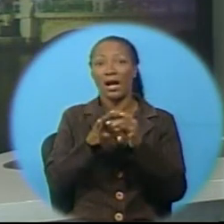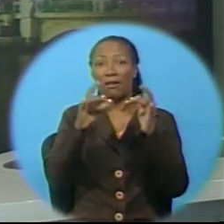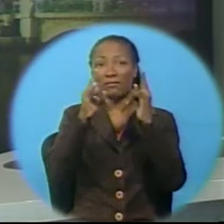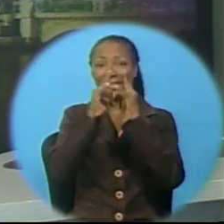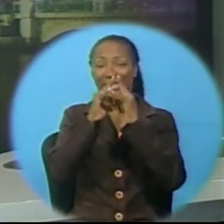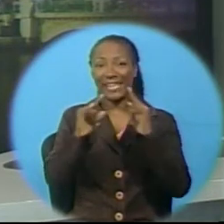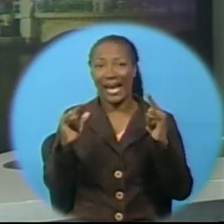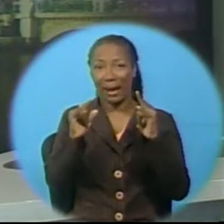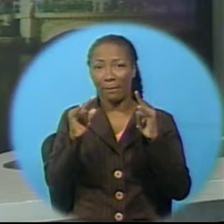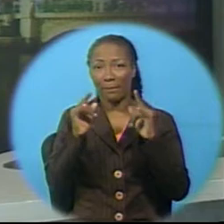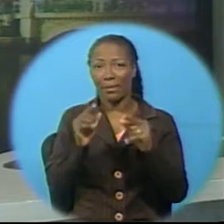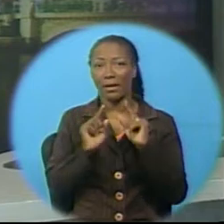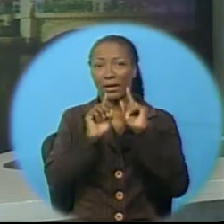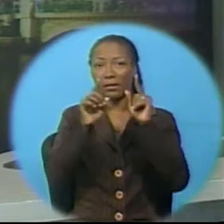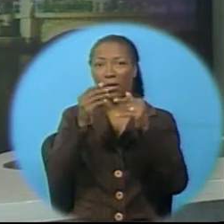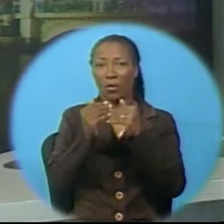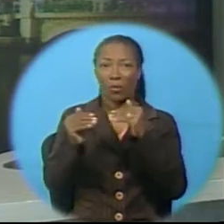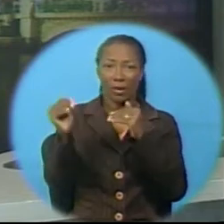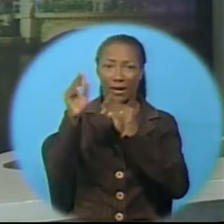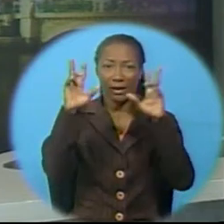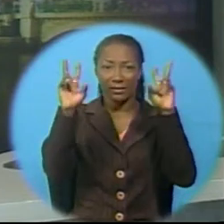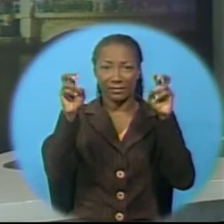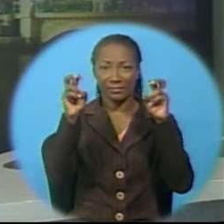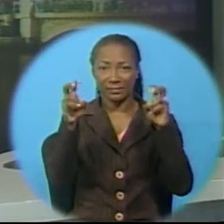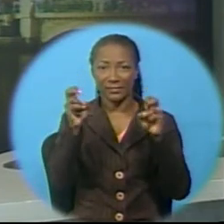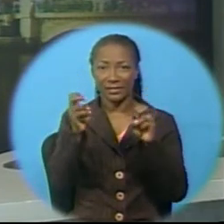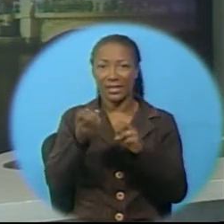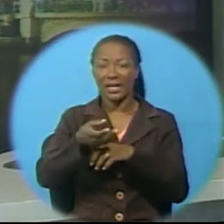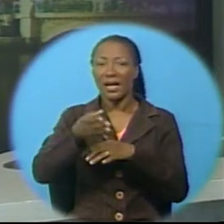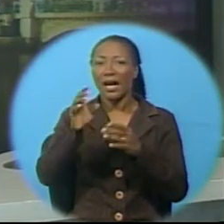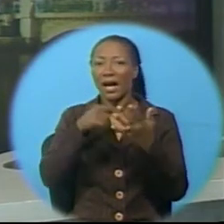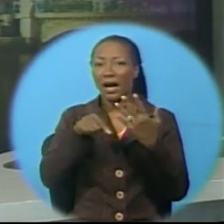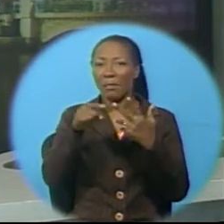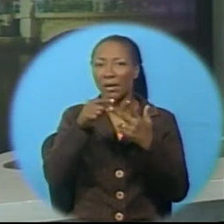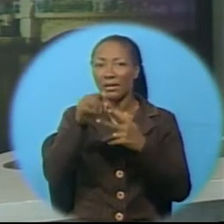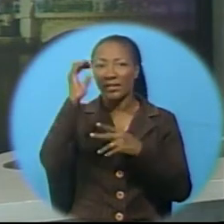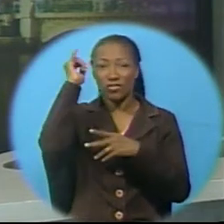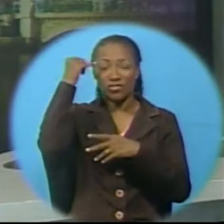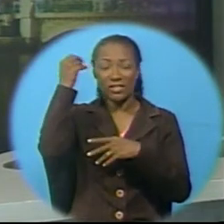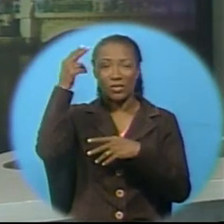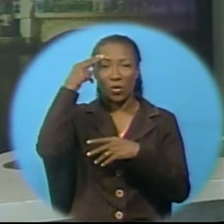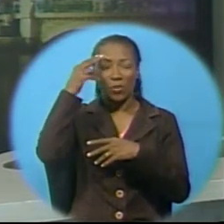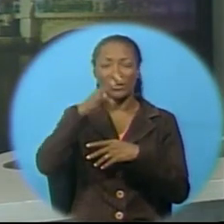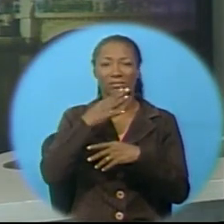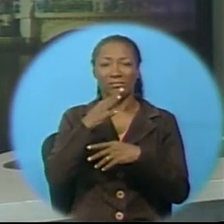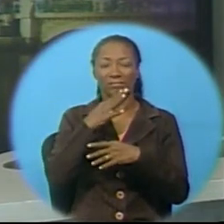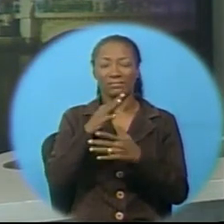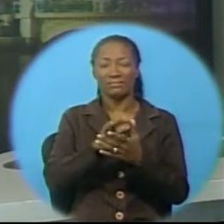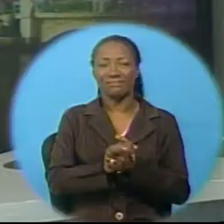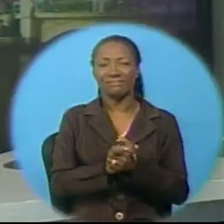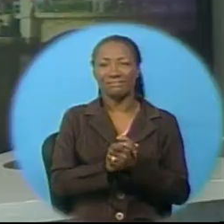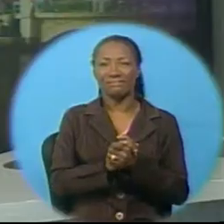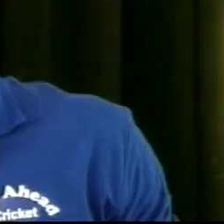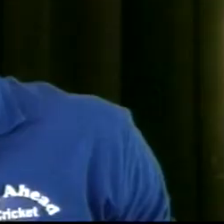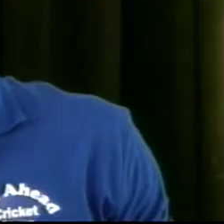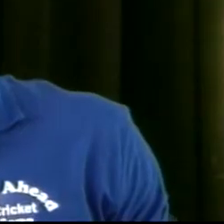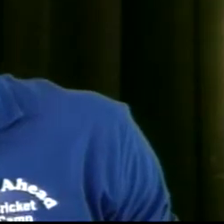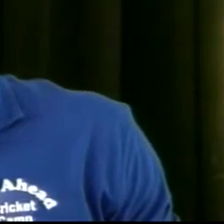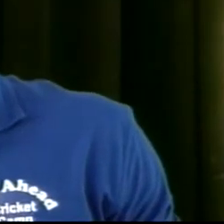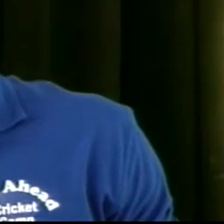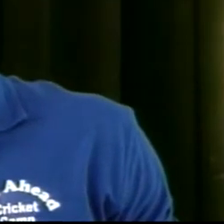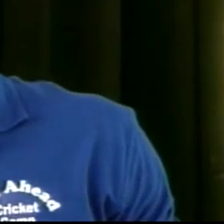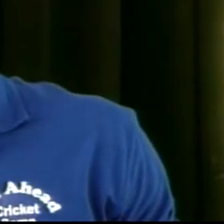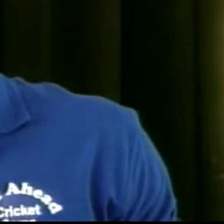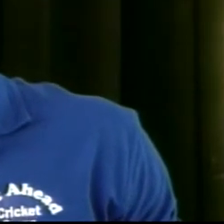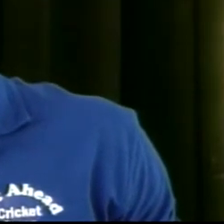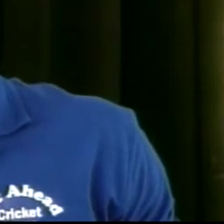encouragement were made by several speakers, among them West Indies cricketer Jason Holder. I hope